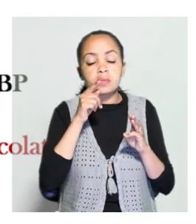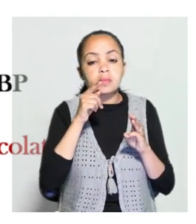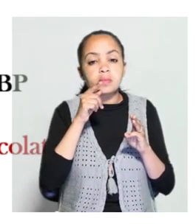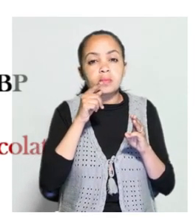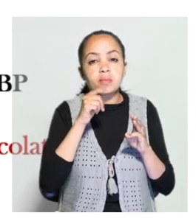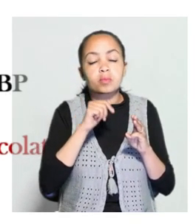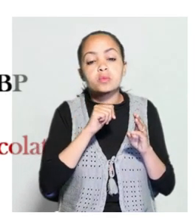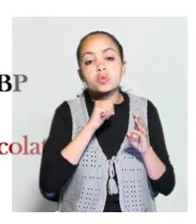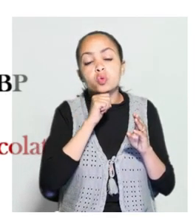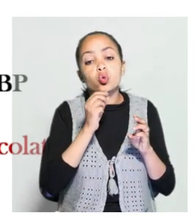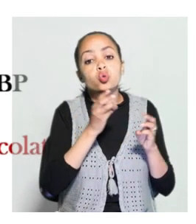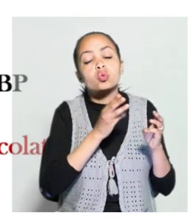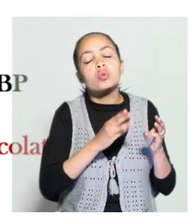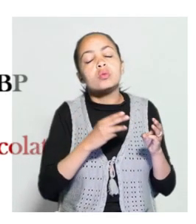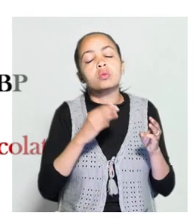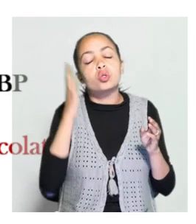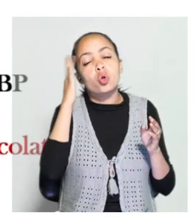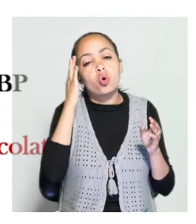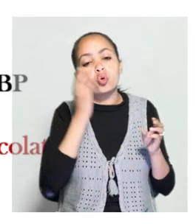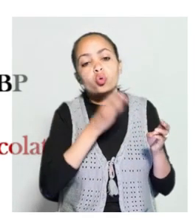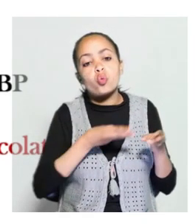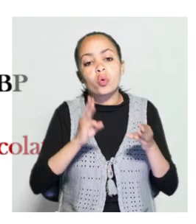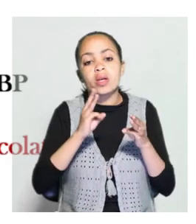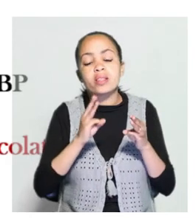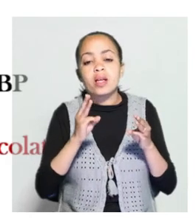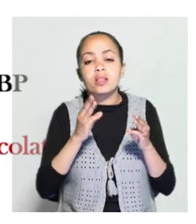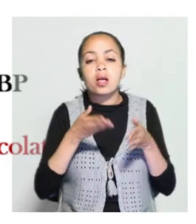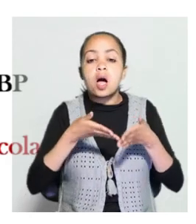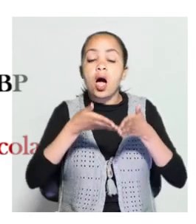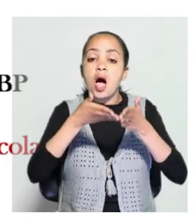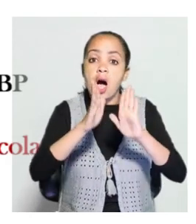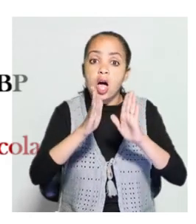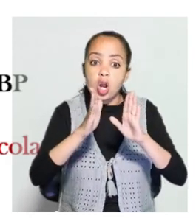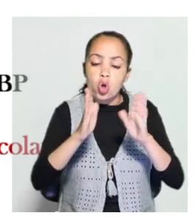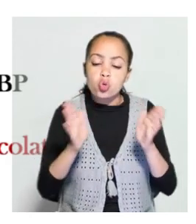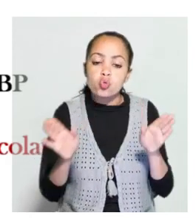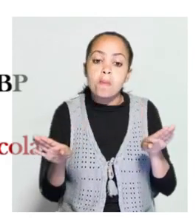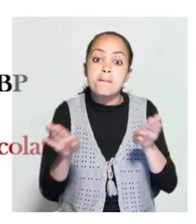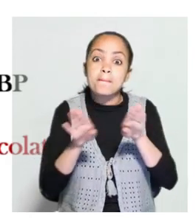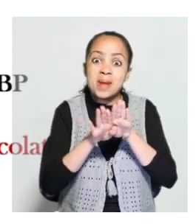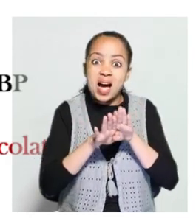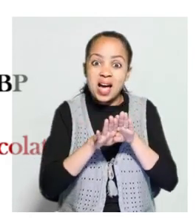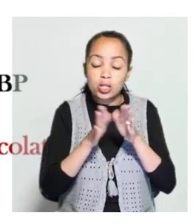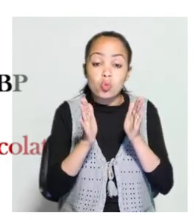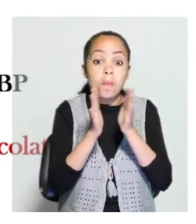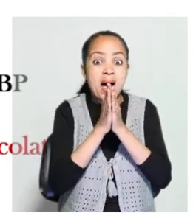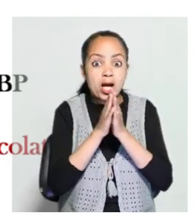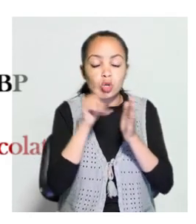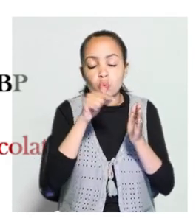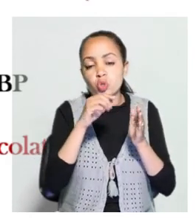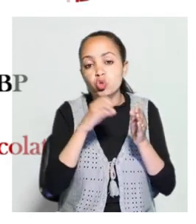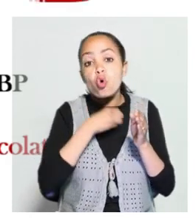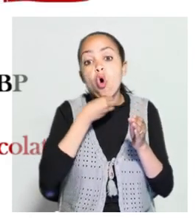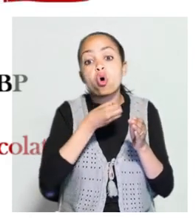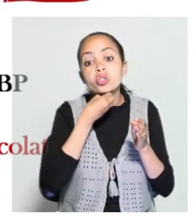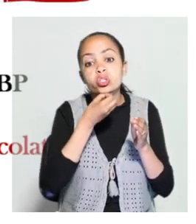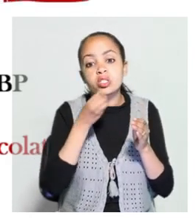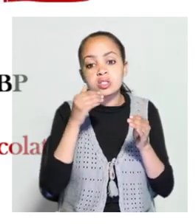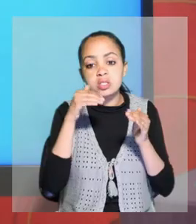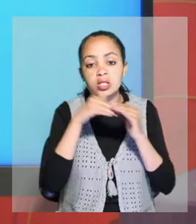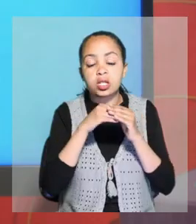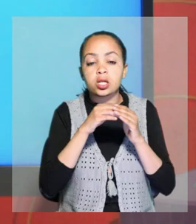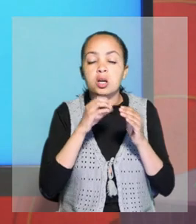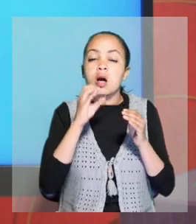in unusual manner when that allow ribulose biphosphate to become bind with that of oxygen instead